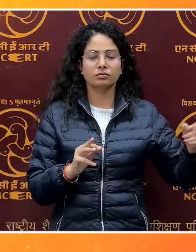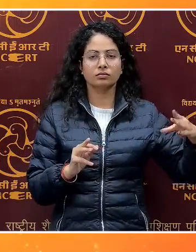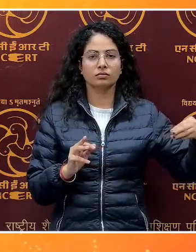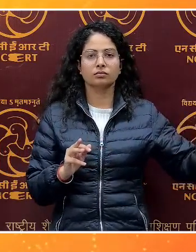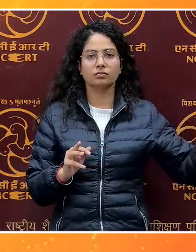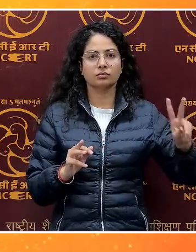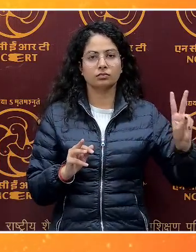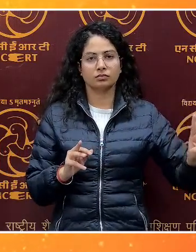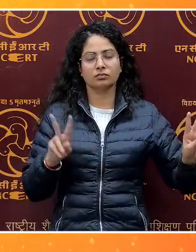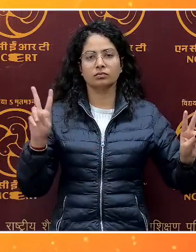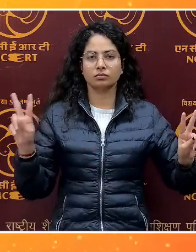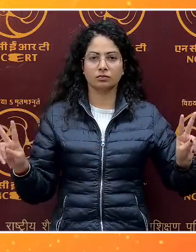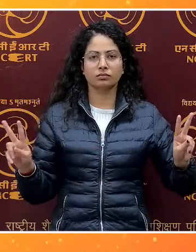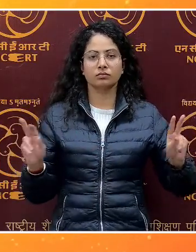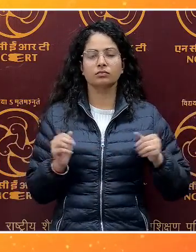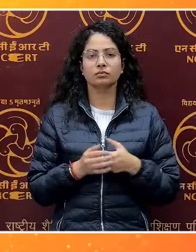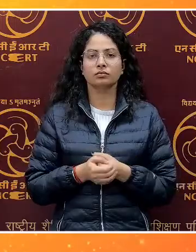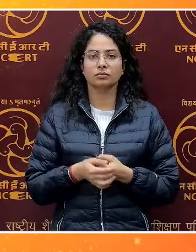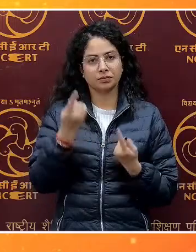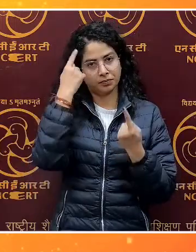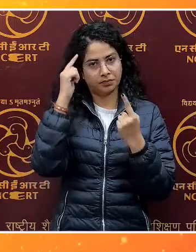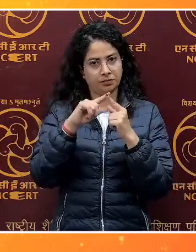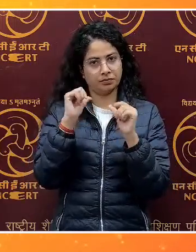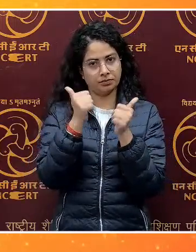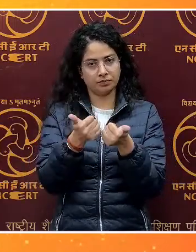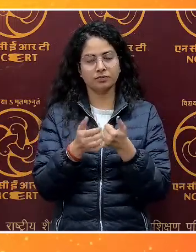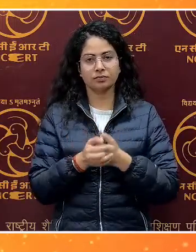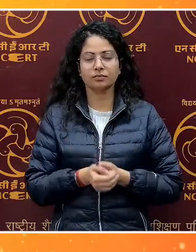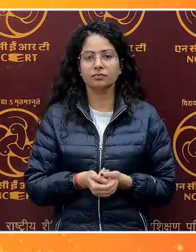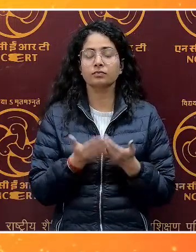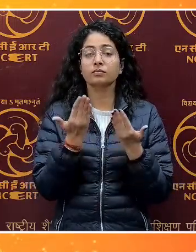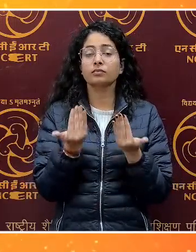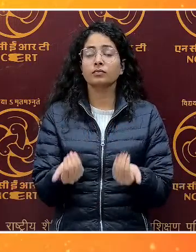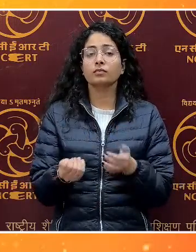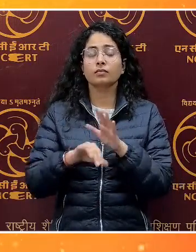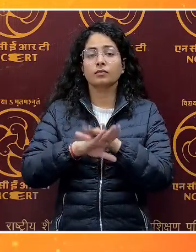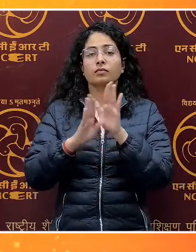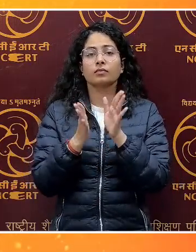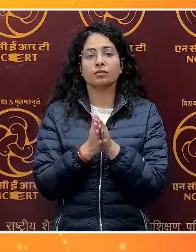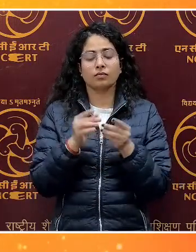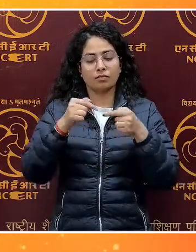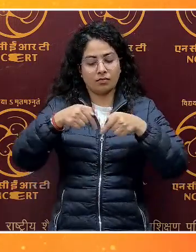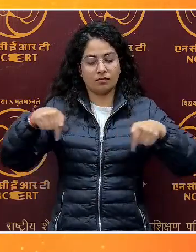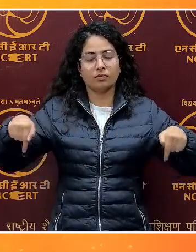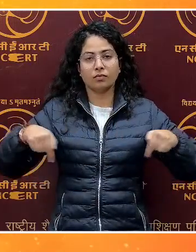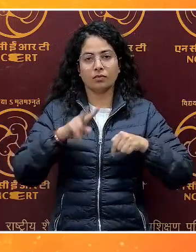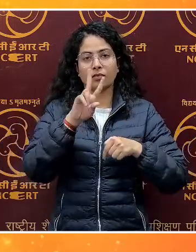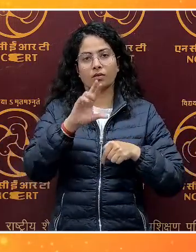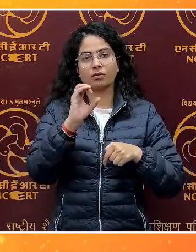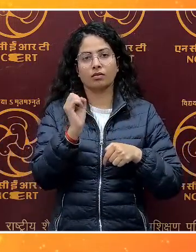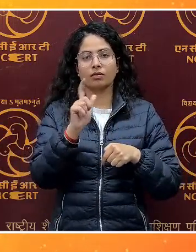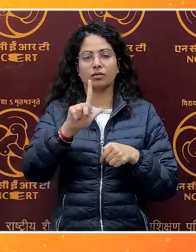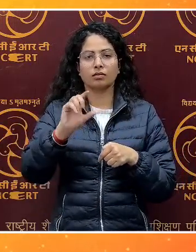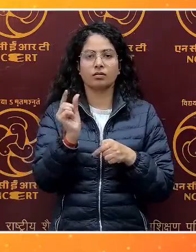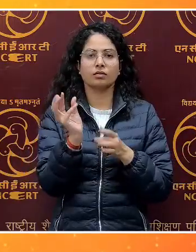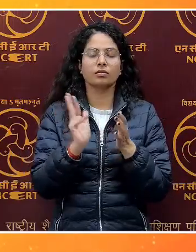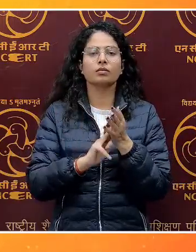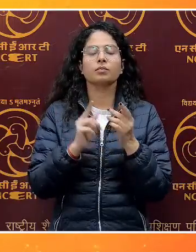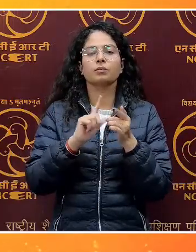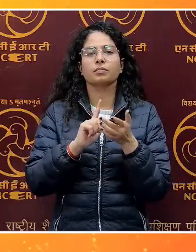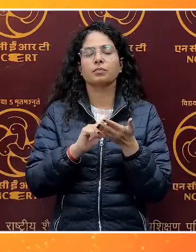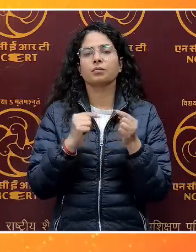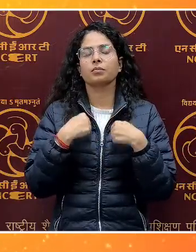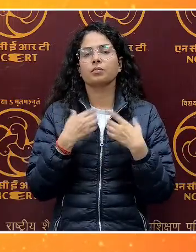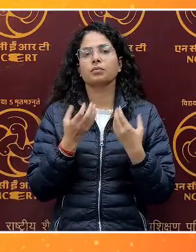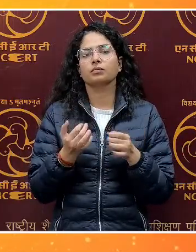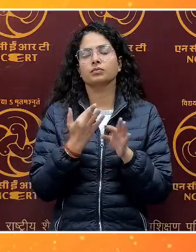on the other side also. Agreed? Okay. Yes, now, to calculate volume of the air inside the model, children, I need to calculate the